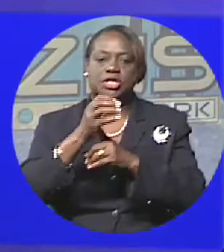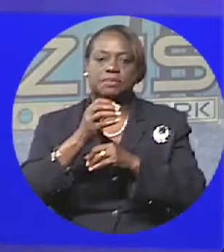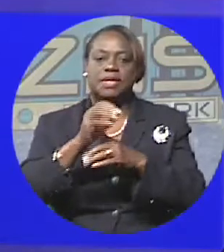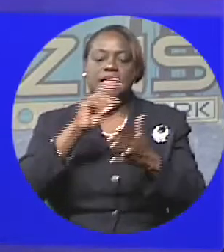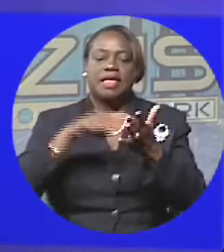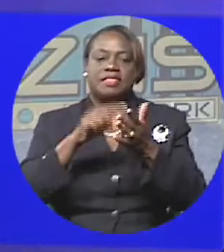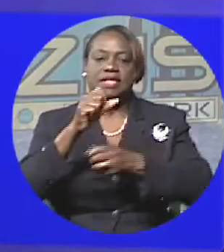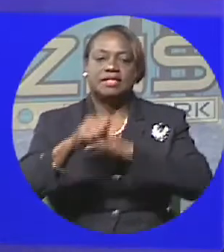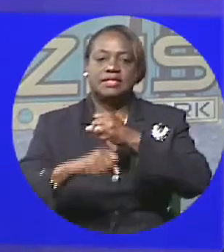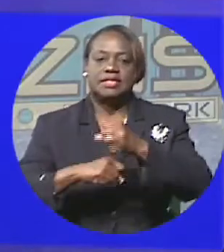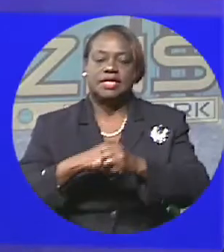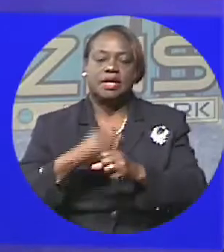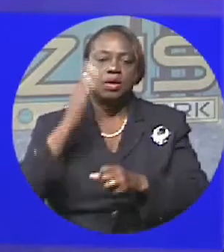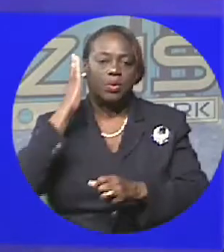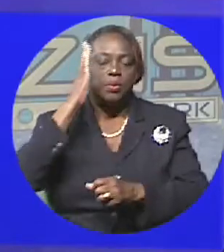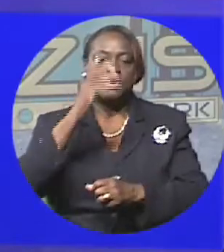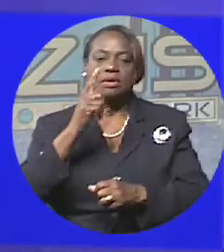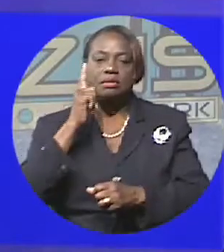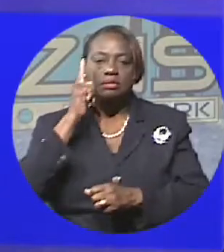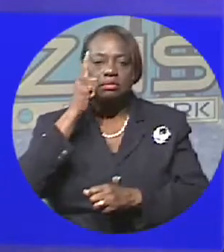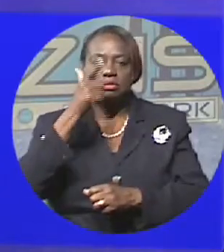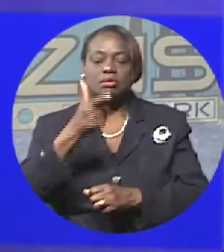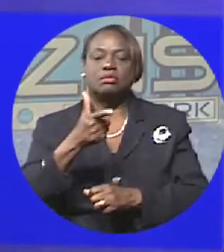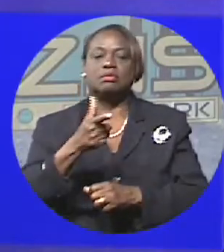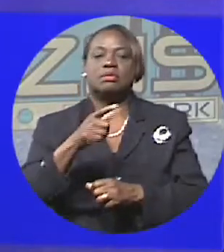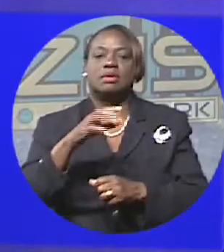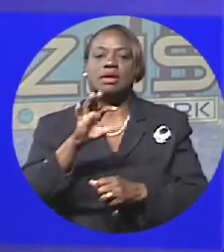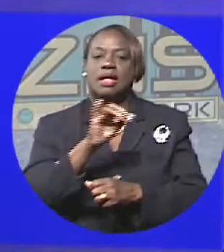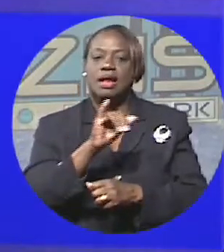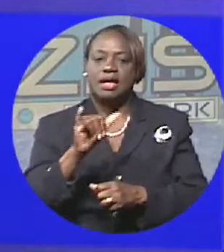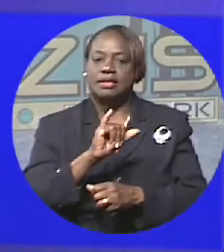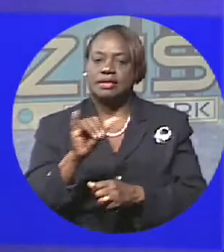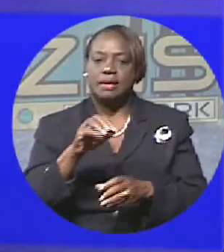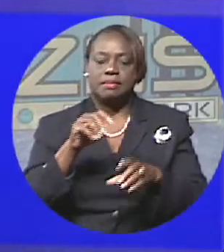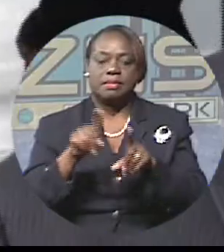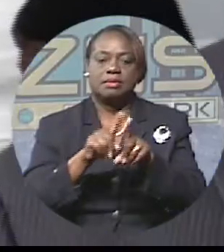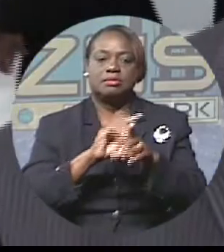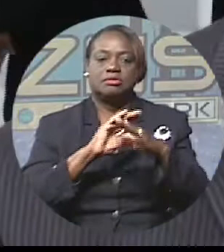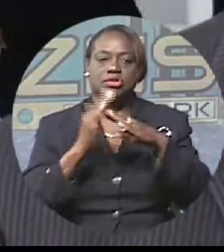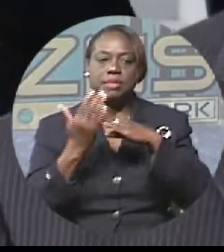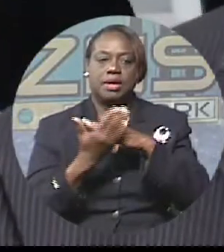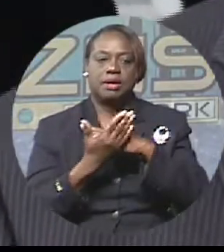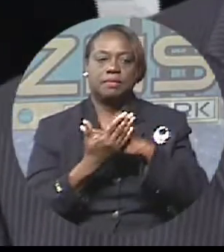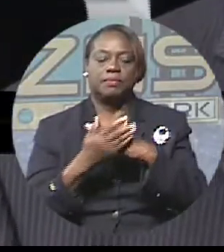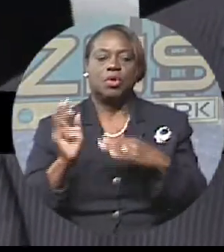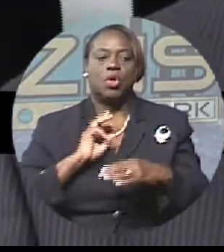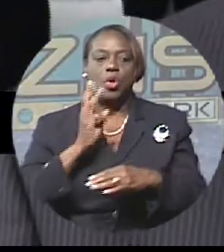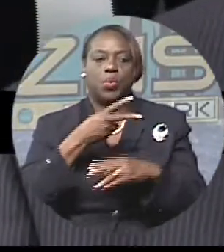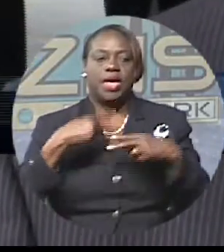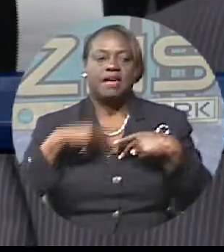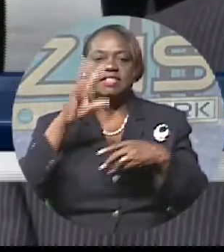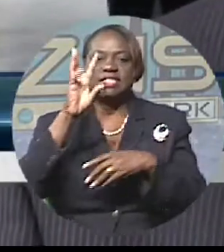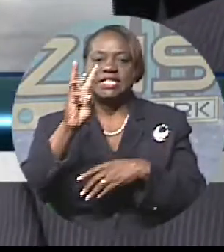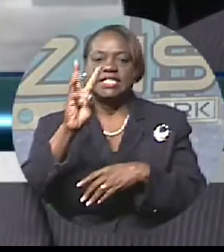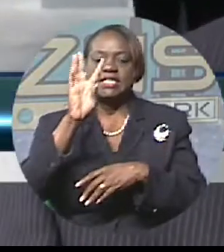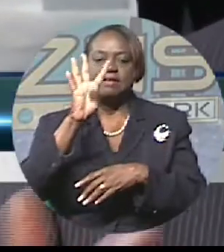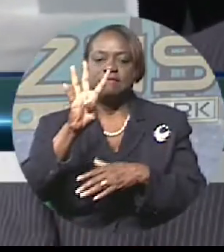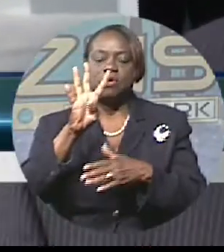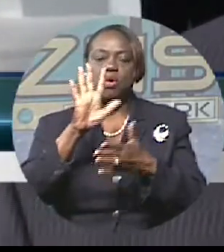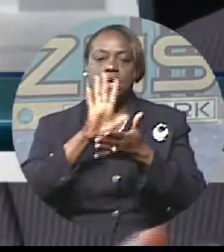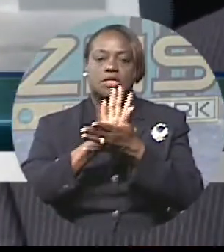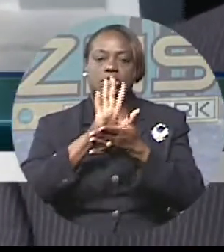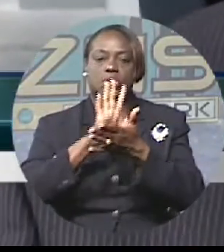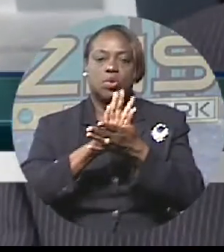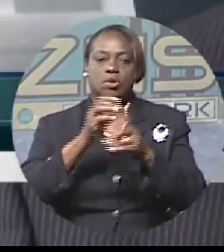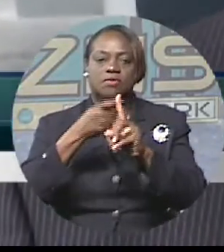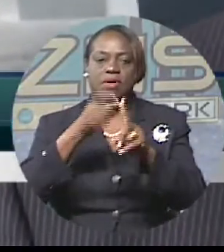going to look like the 242's version of Champs in Jamaica. I think we already have 64 schools ready, schools from